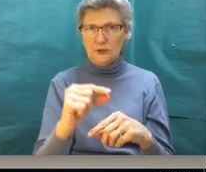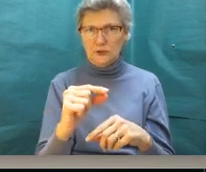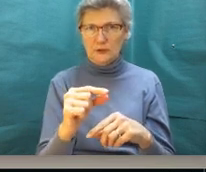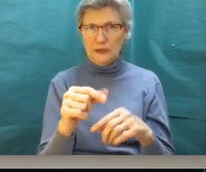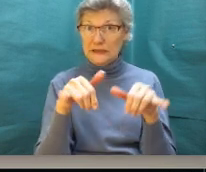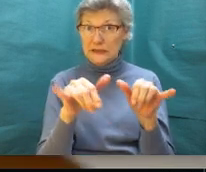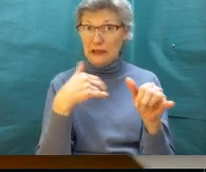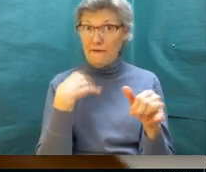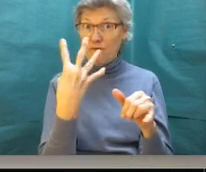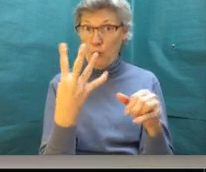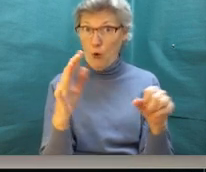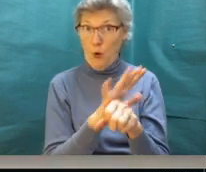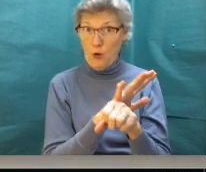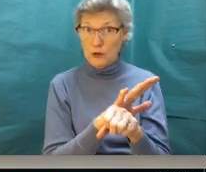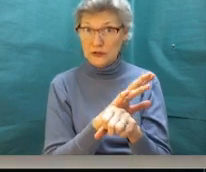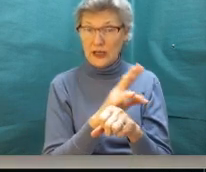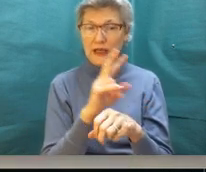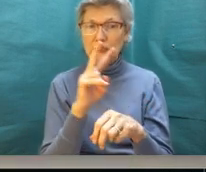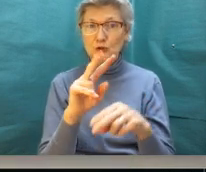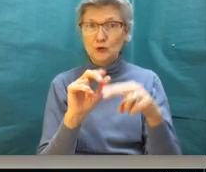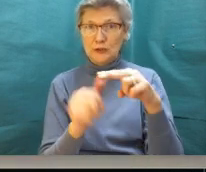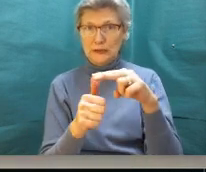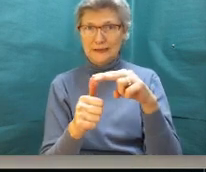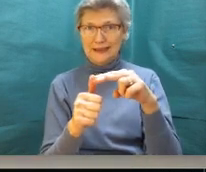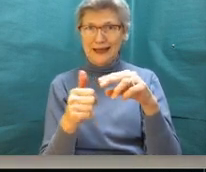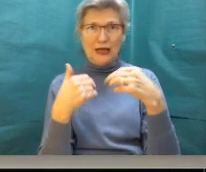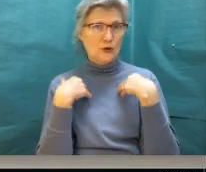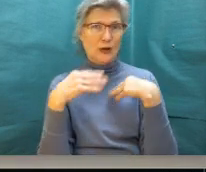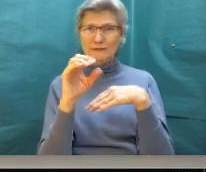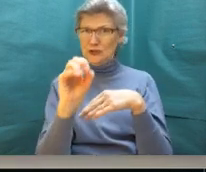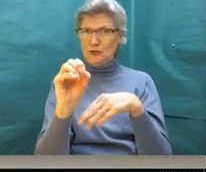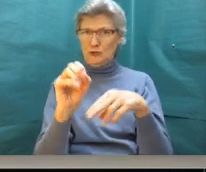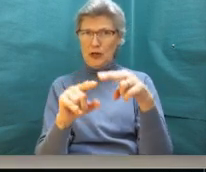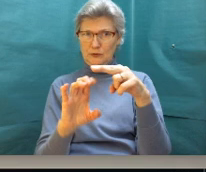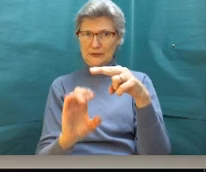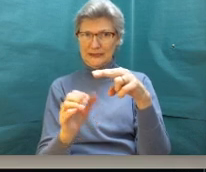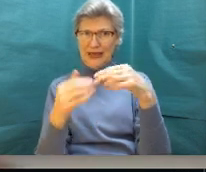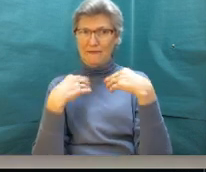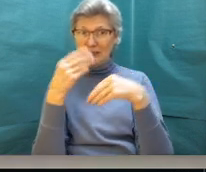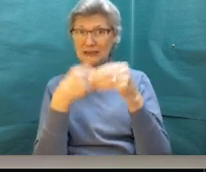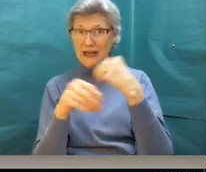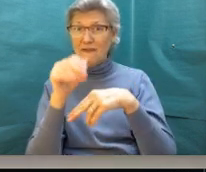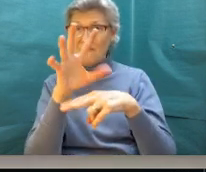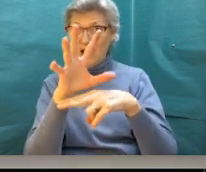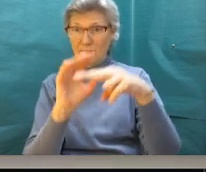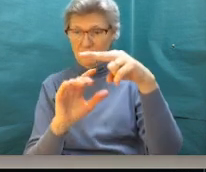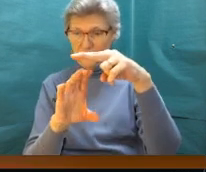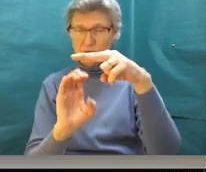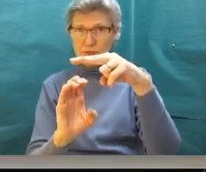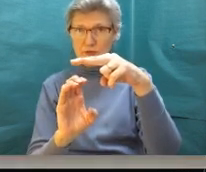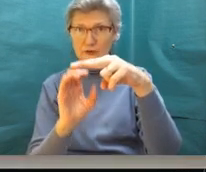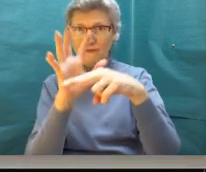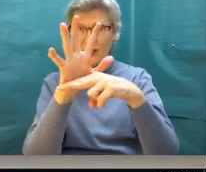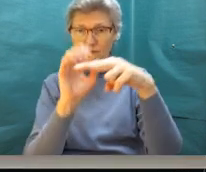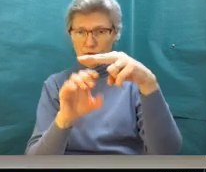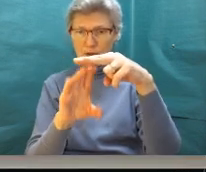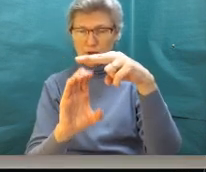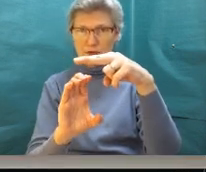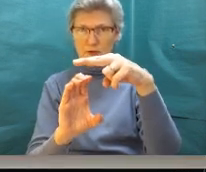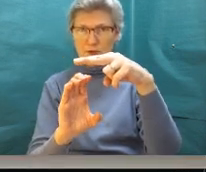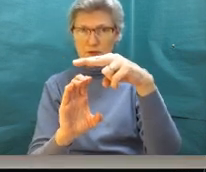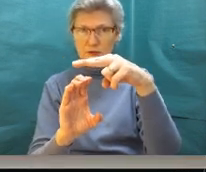have 2 tenths, but I don't have 0 hundredths now. I have instead 5 hundredths. So I